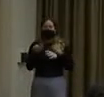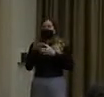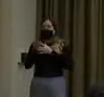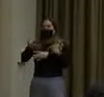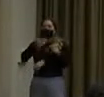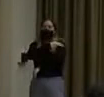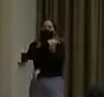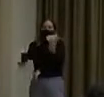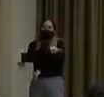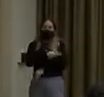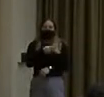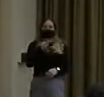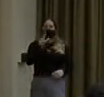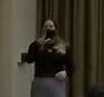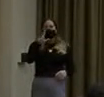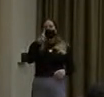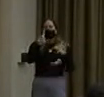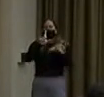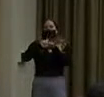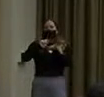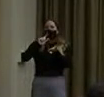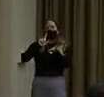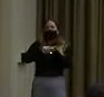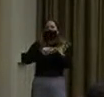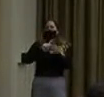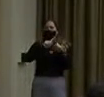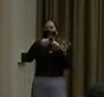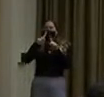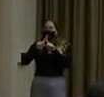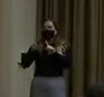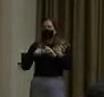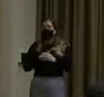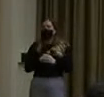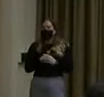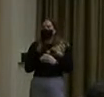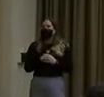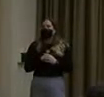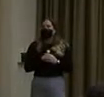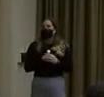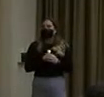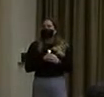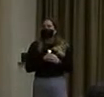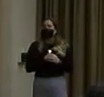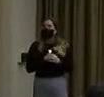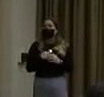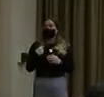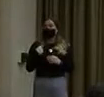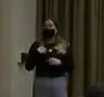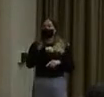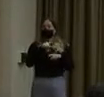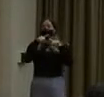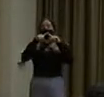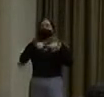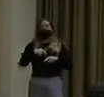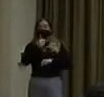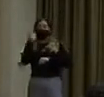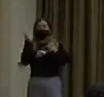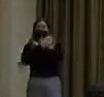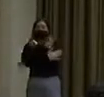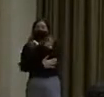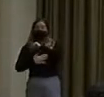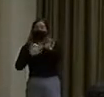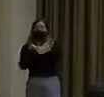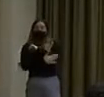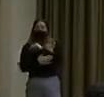3D printers and things such as that, but we also found that our reliance on other countries in order